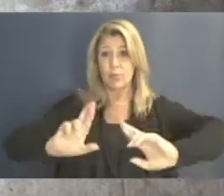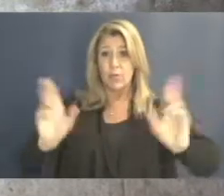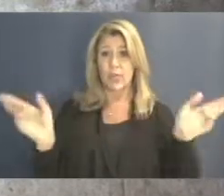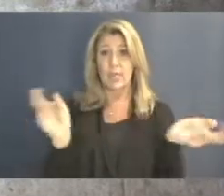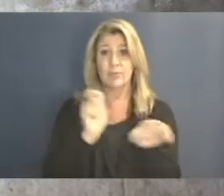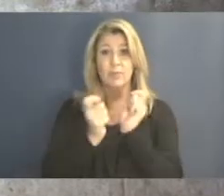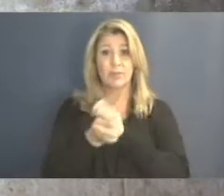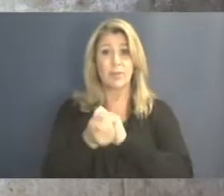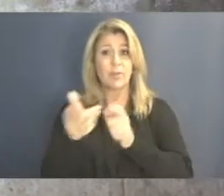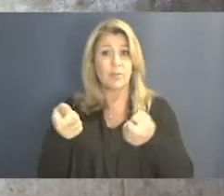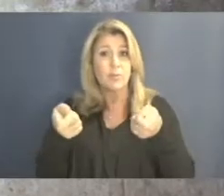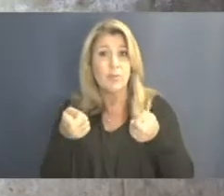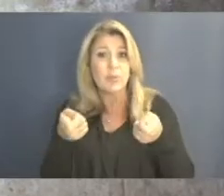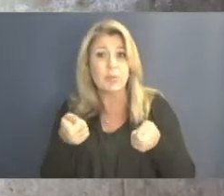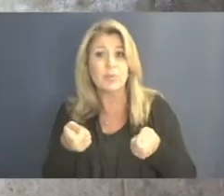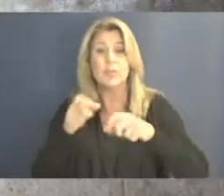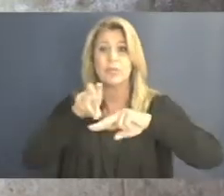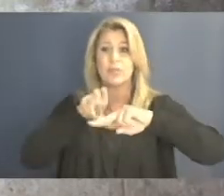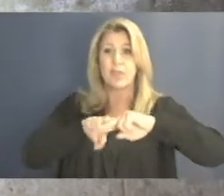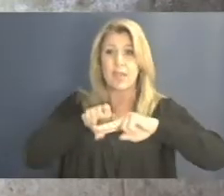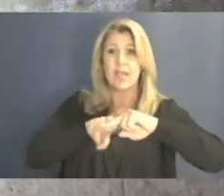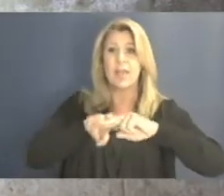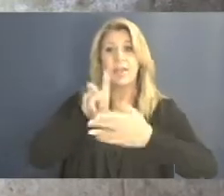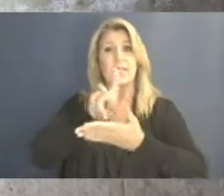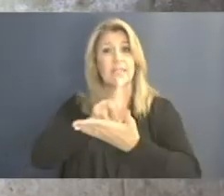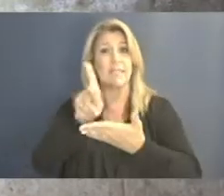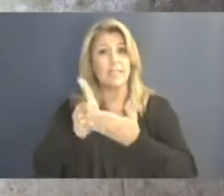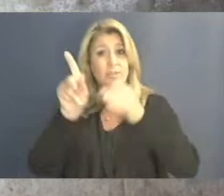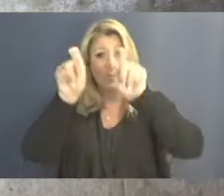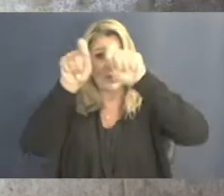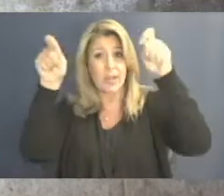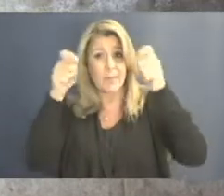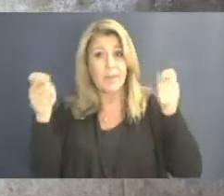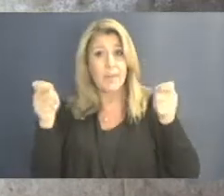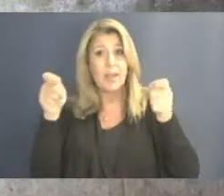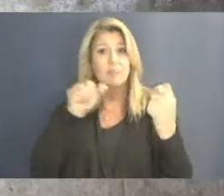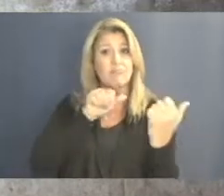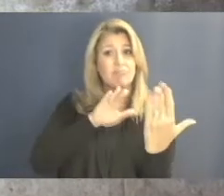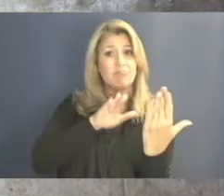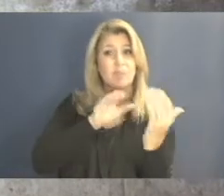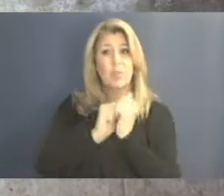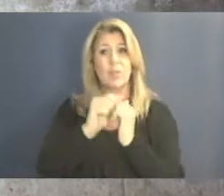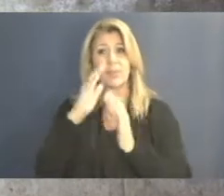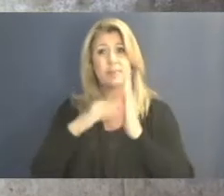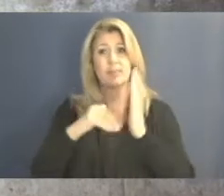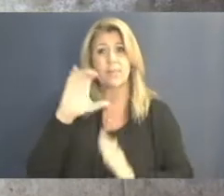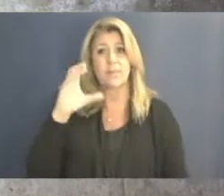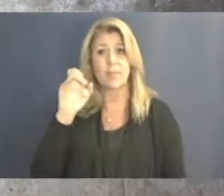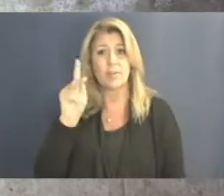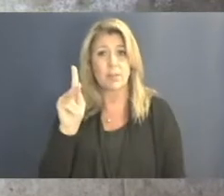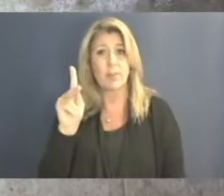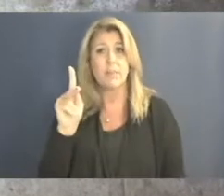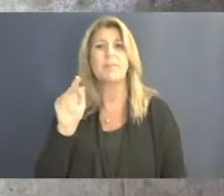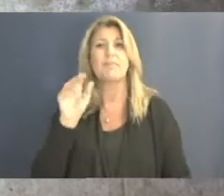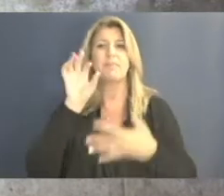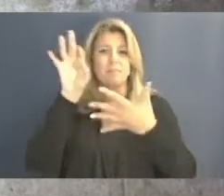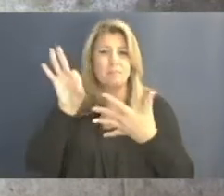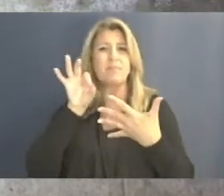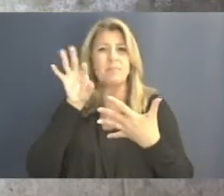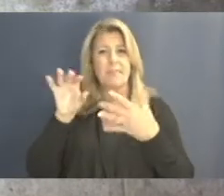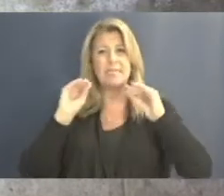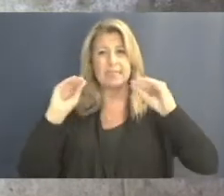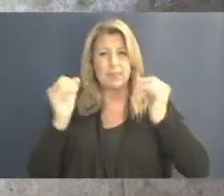ready to give your dresser, chairs or kitchen cabinets the chalk paint treatment? Here